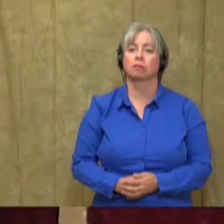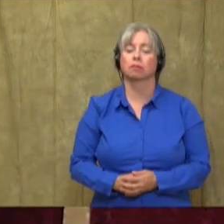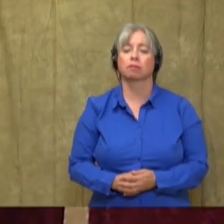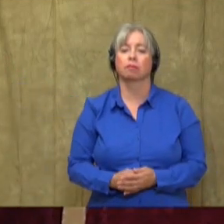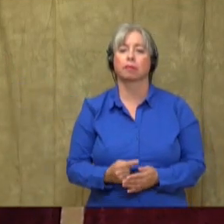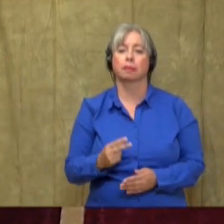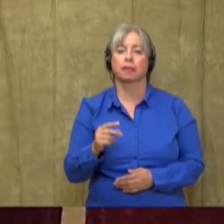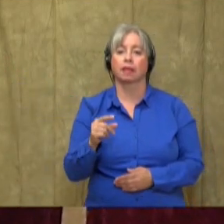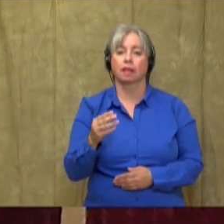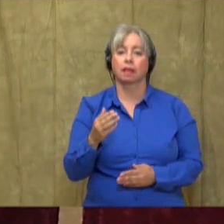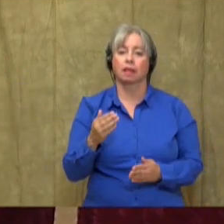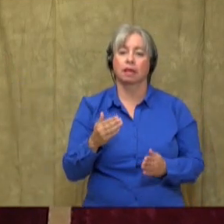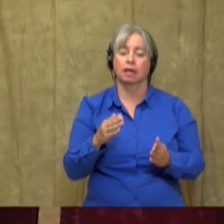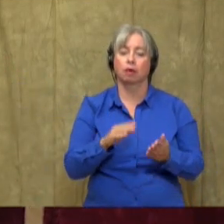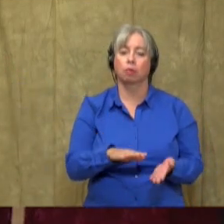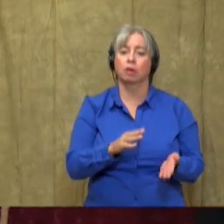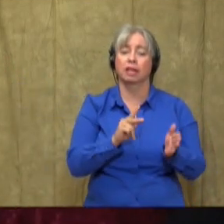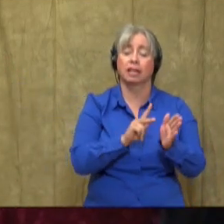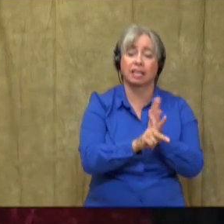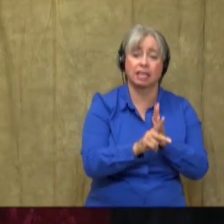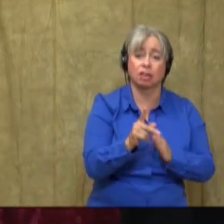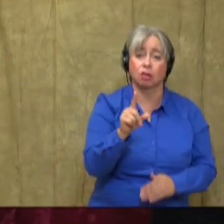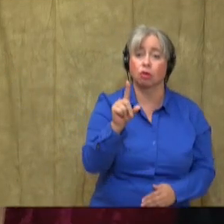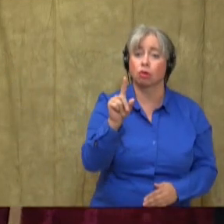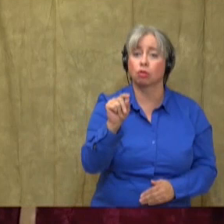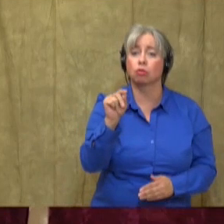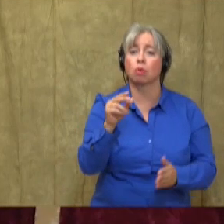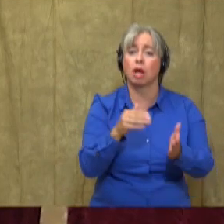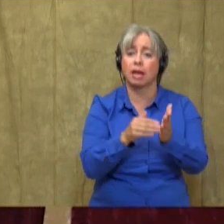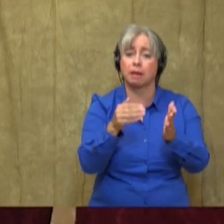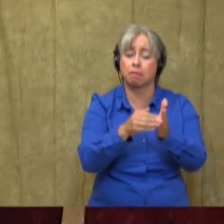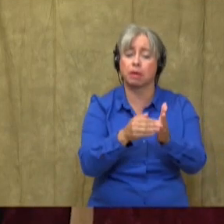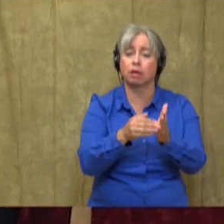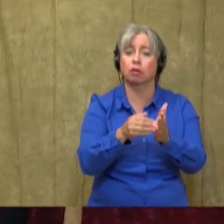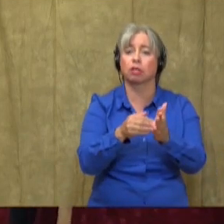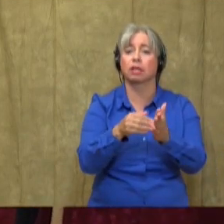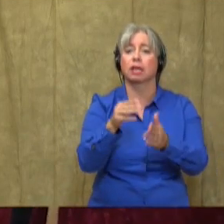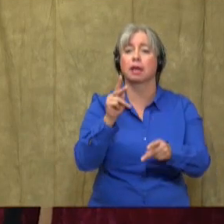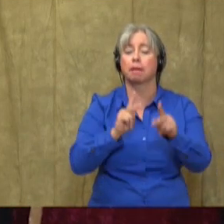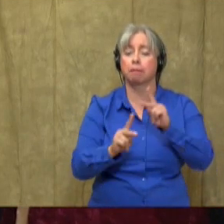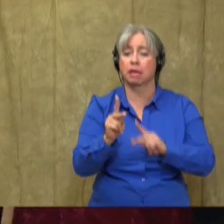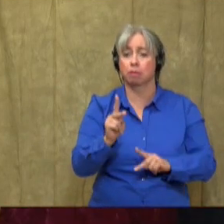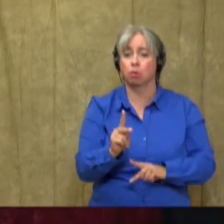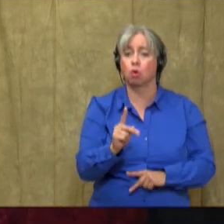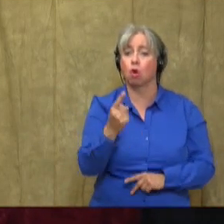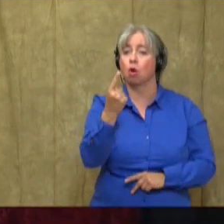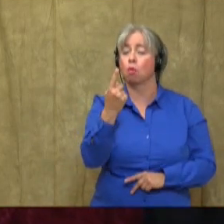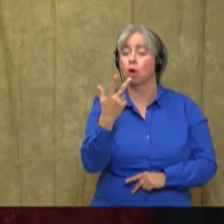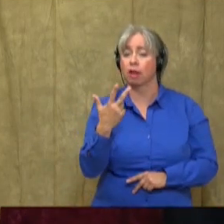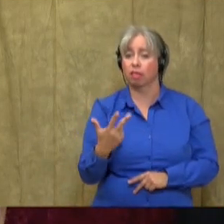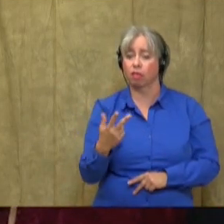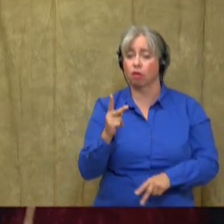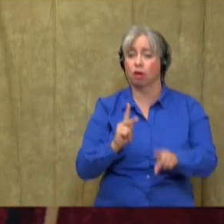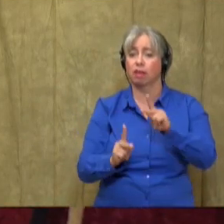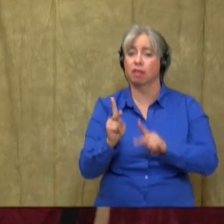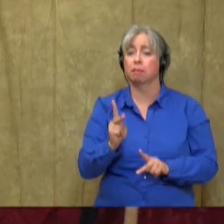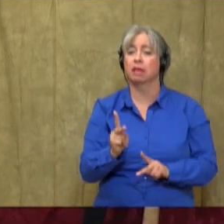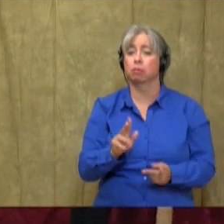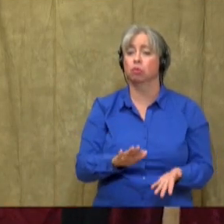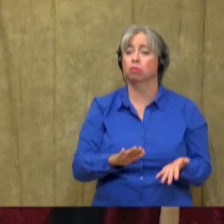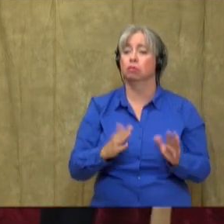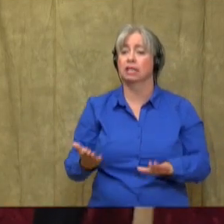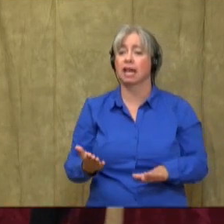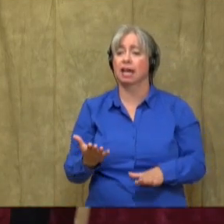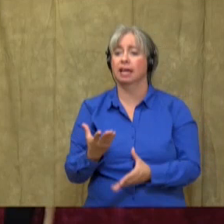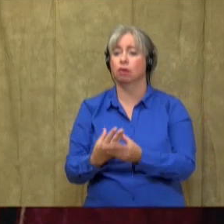than 20 million people in Europe alone. That's 1/3 of the continent's population. The Black